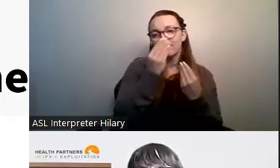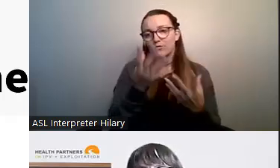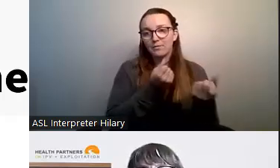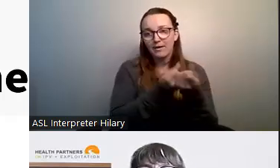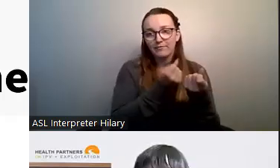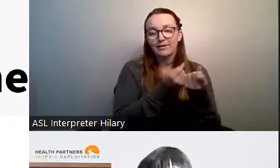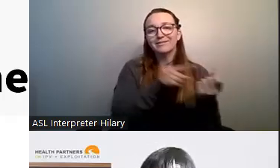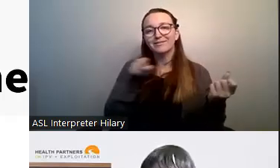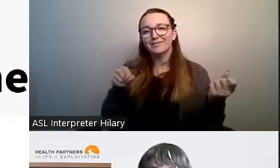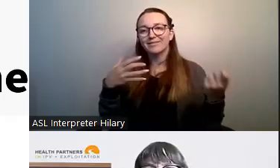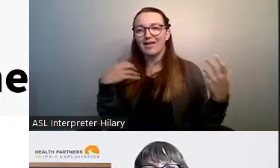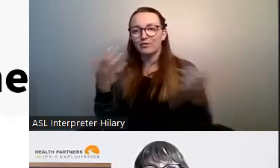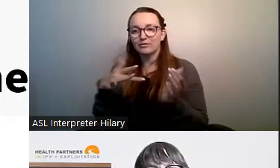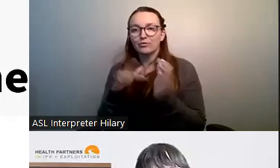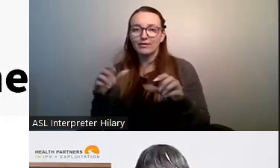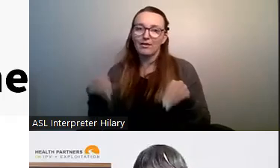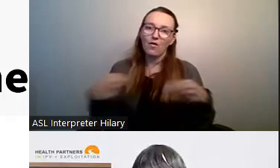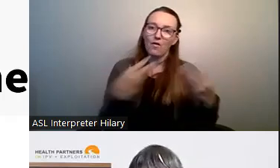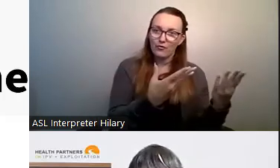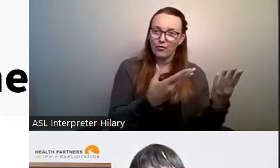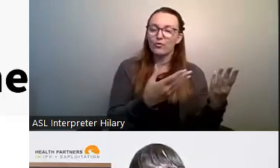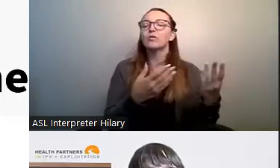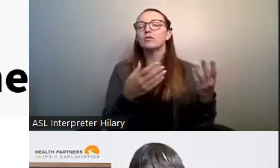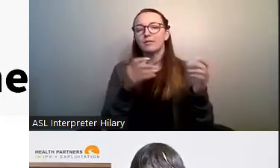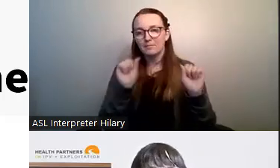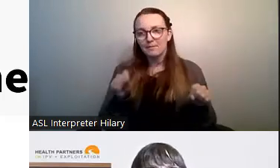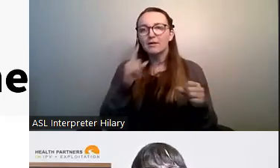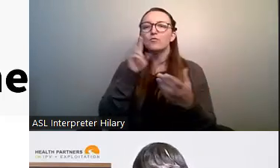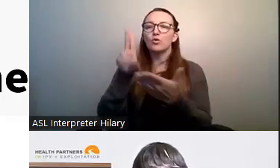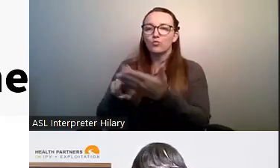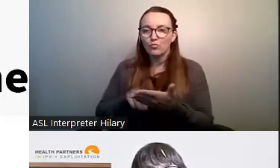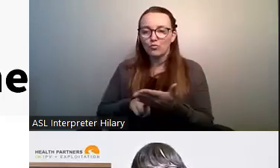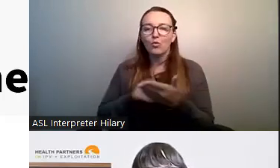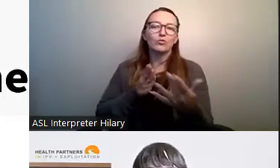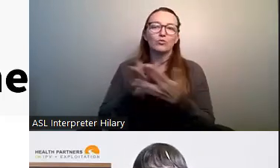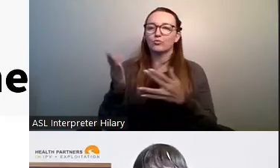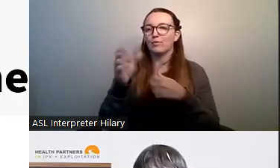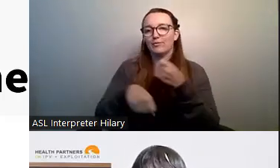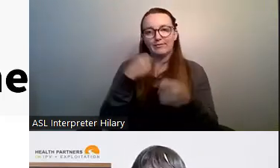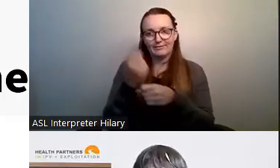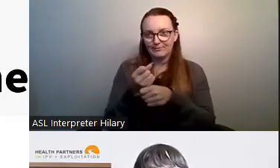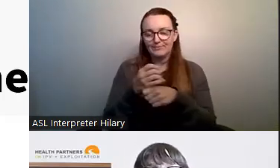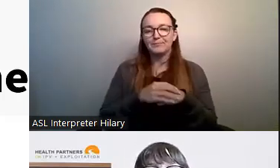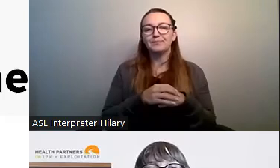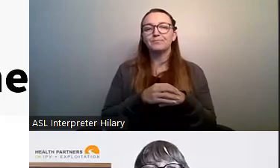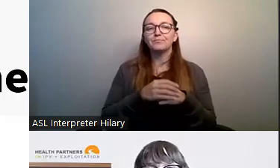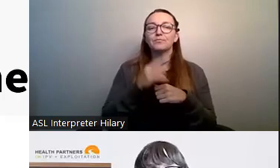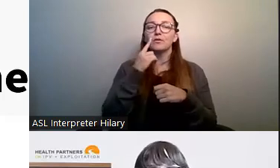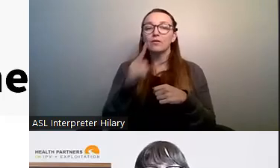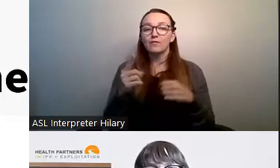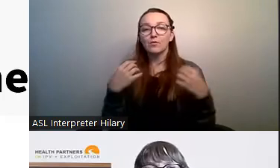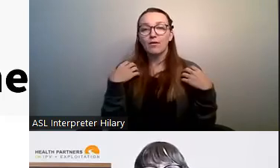centers offer, including opportunities to enroll clients year-round. For health center staff, sharing